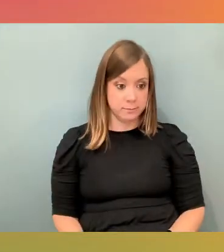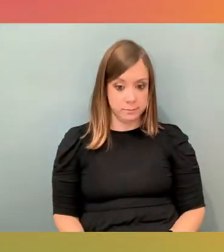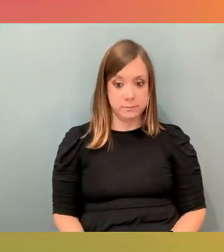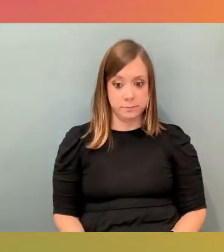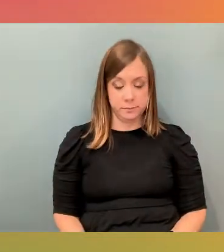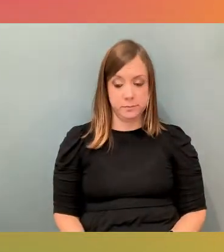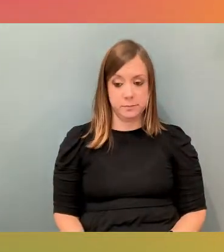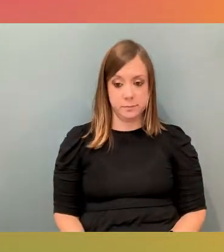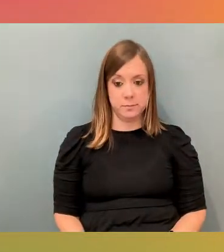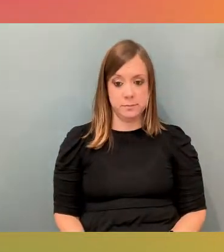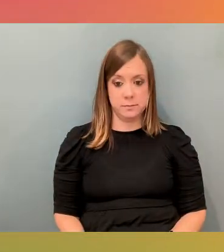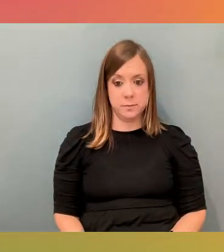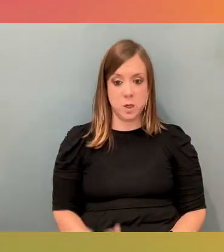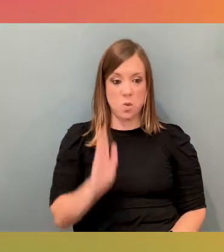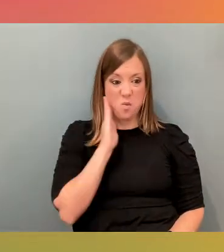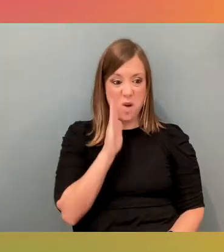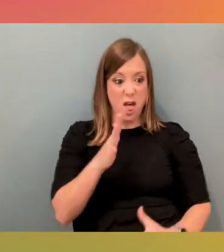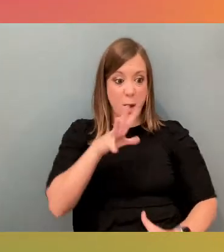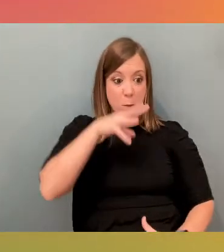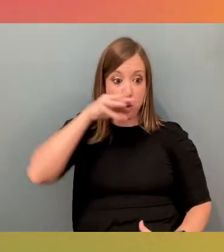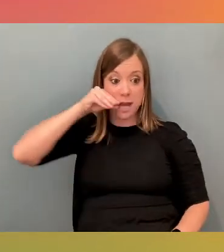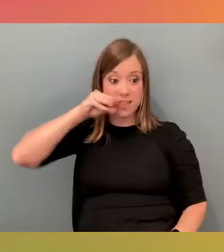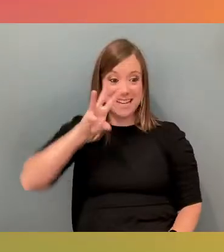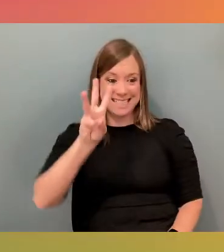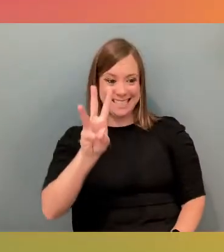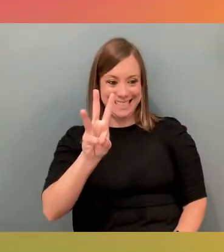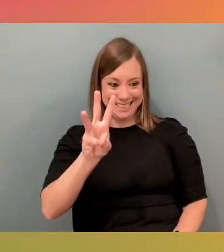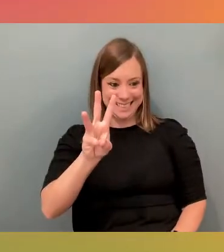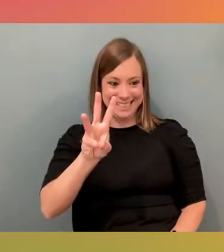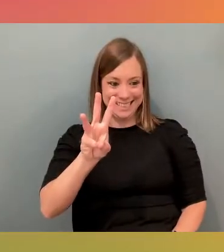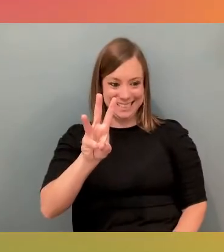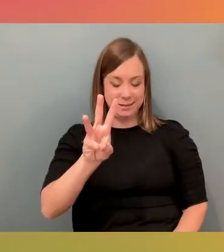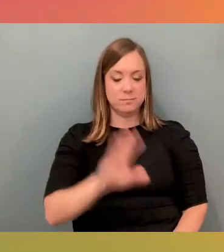We'll be here for about 6 breaths.